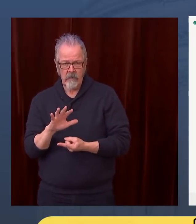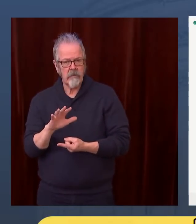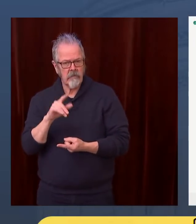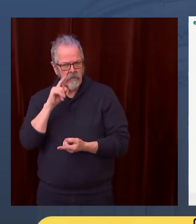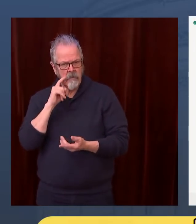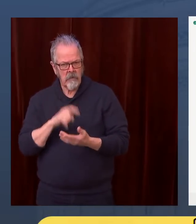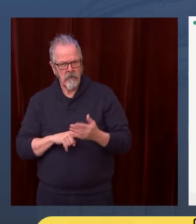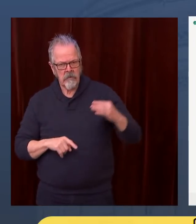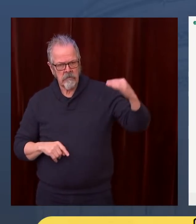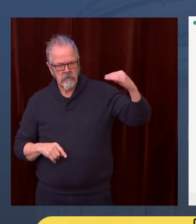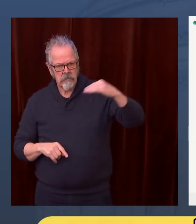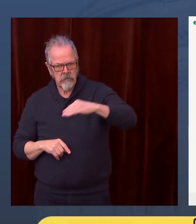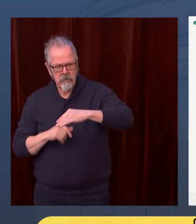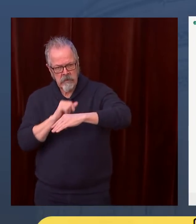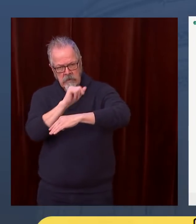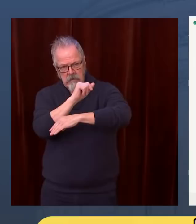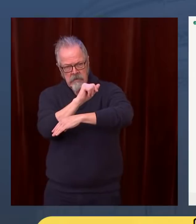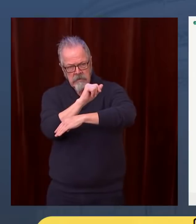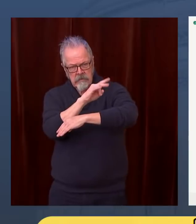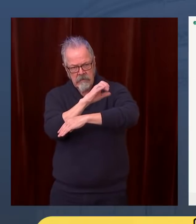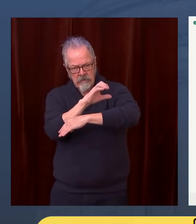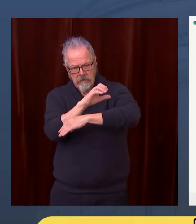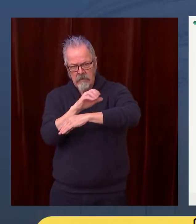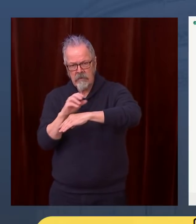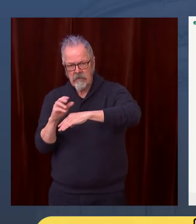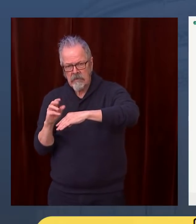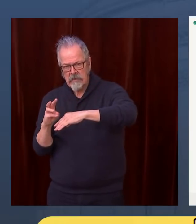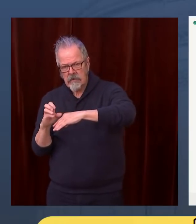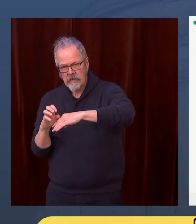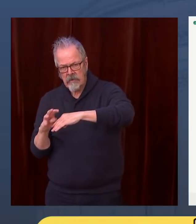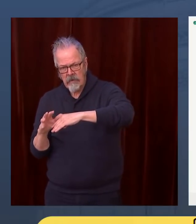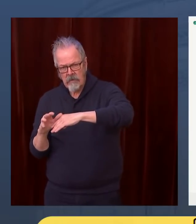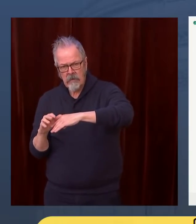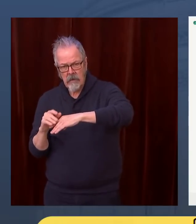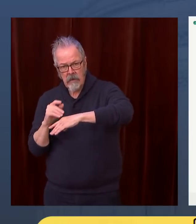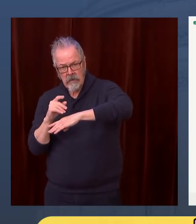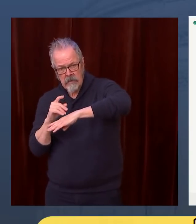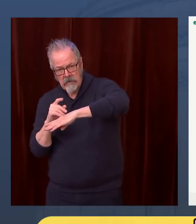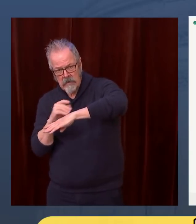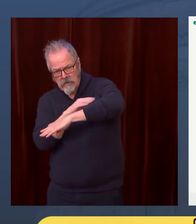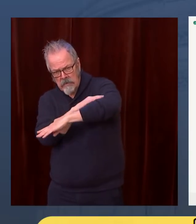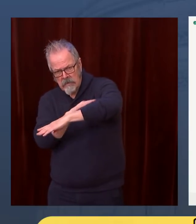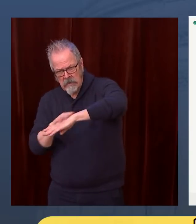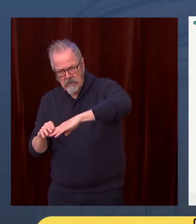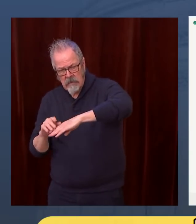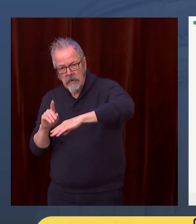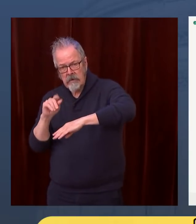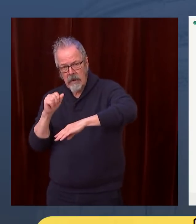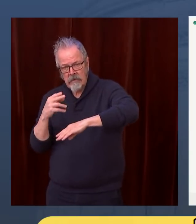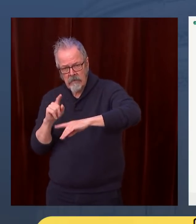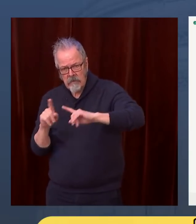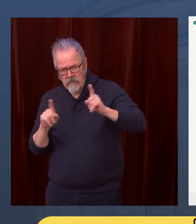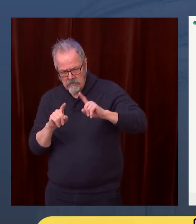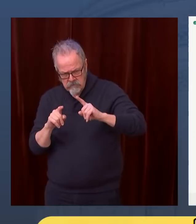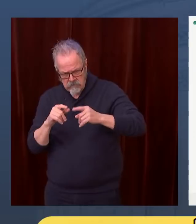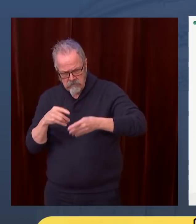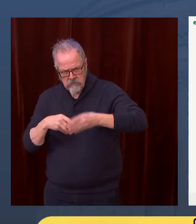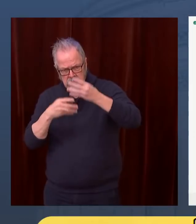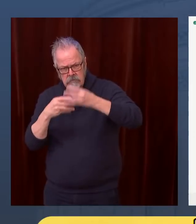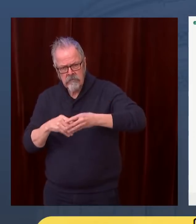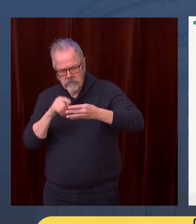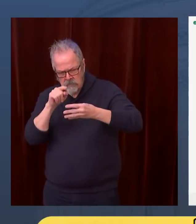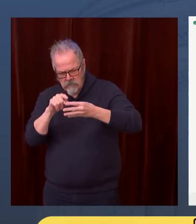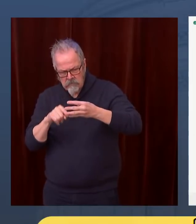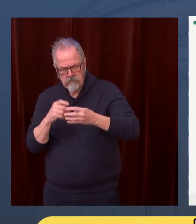of the data on the dashboard are the most recent data that we have. So you can see cases plotted in the days February